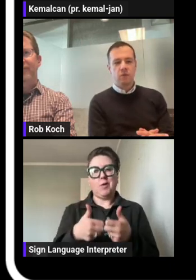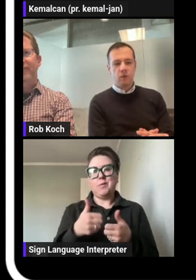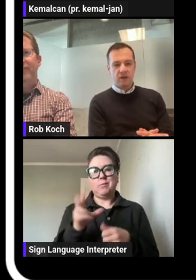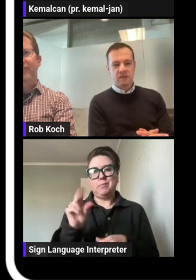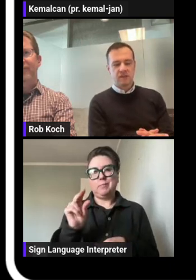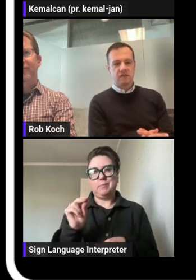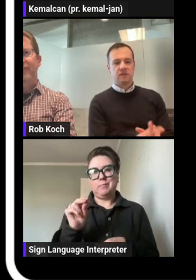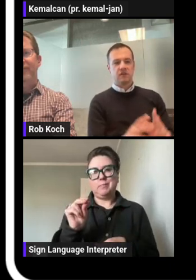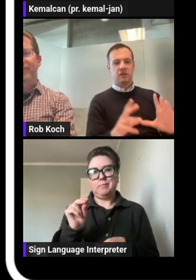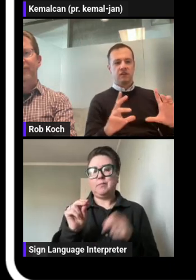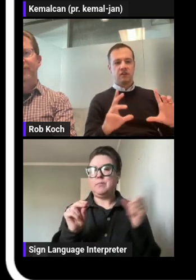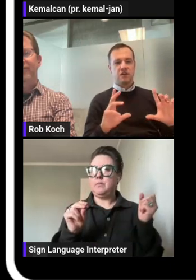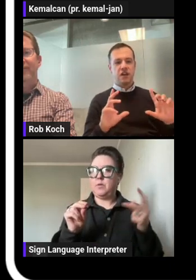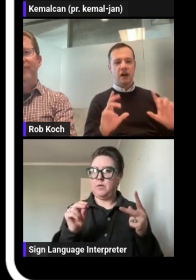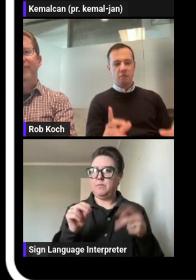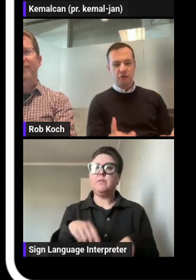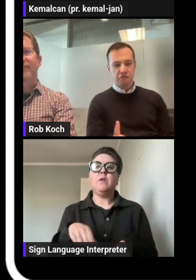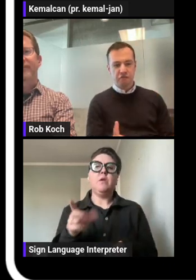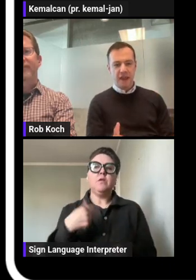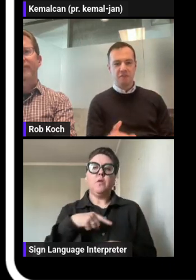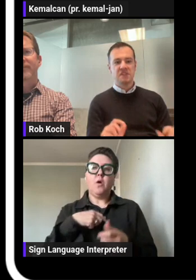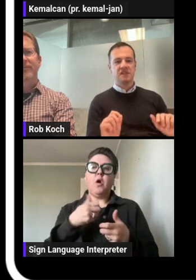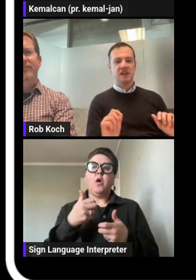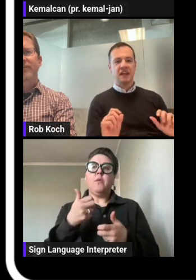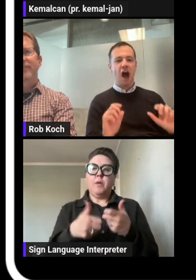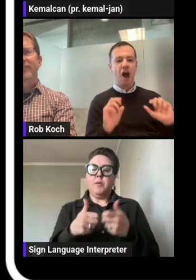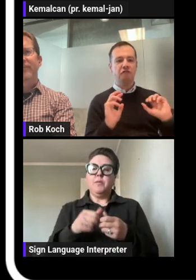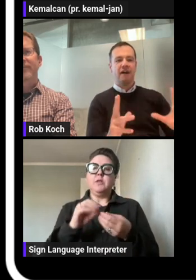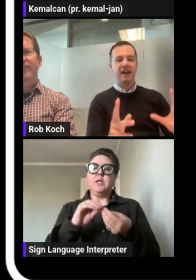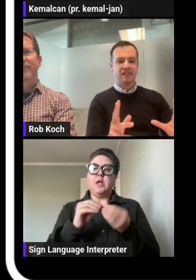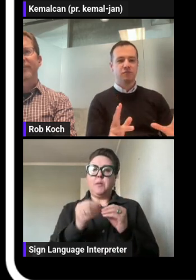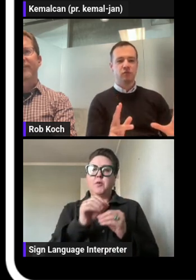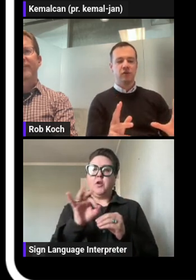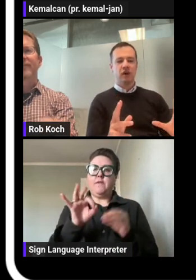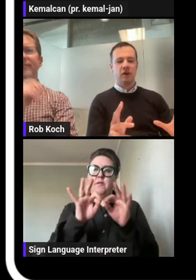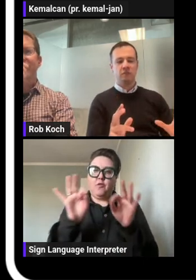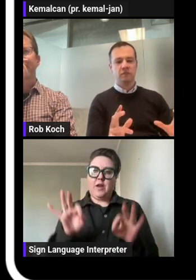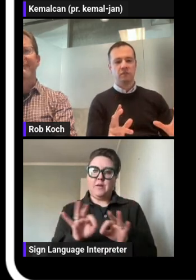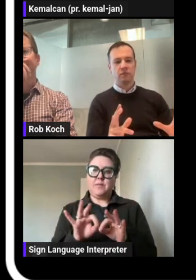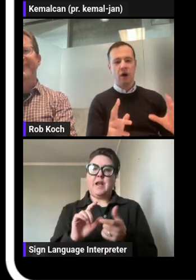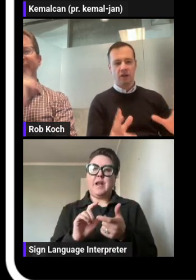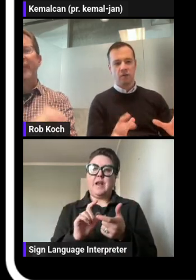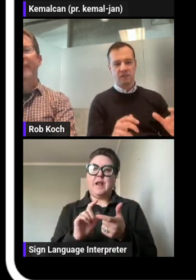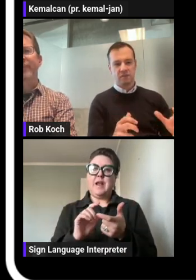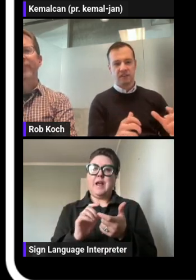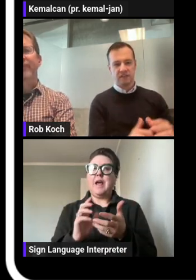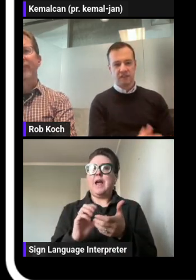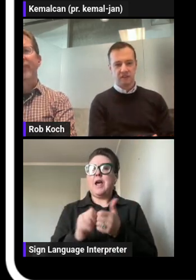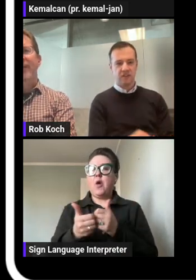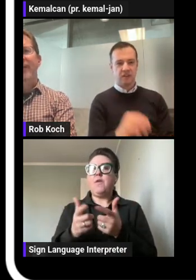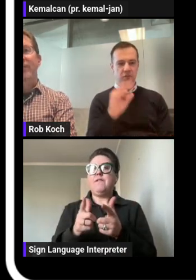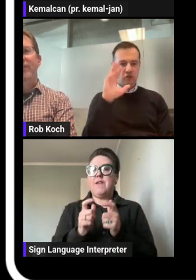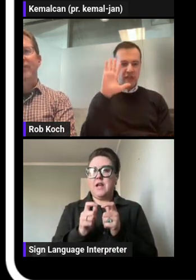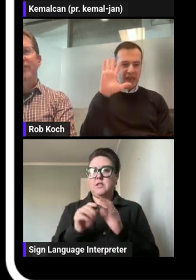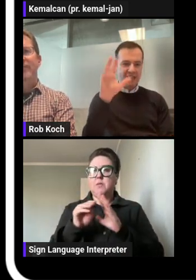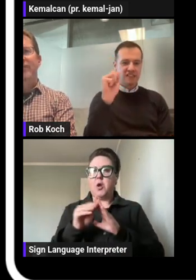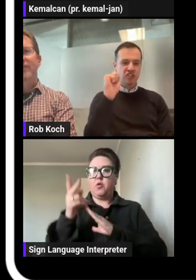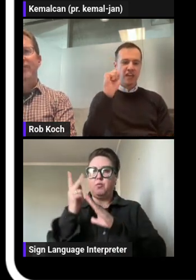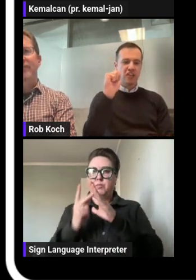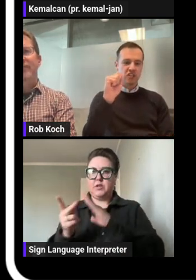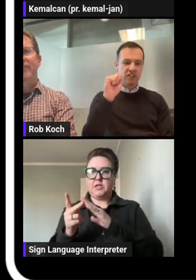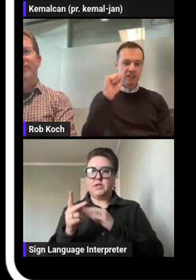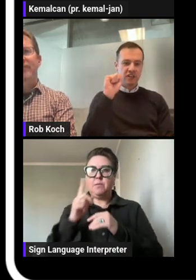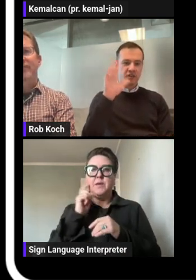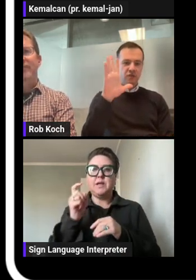Our problem was number of frames and how fast the model was predicting, because